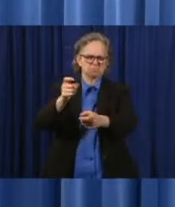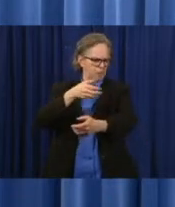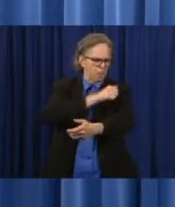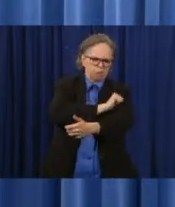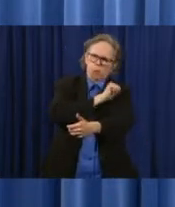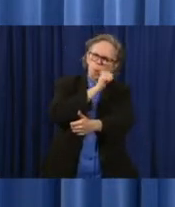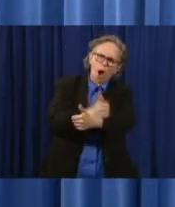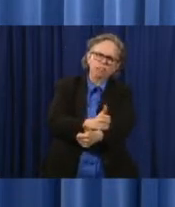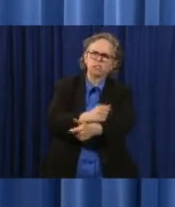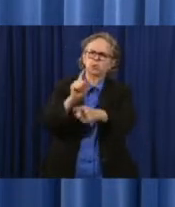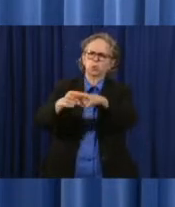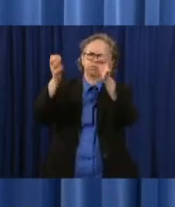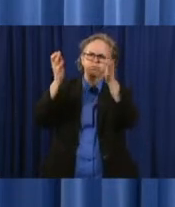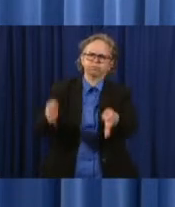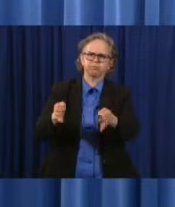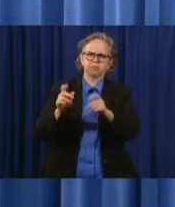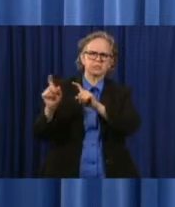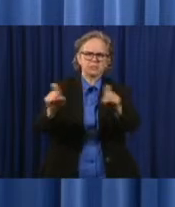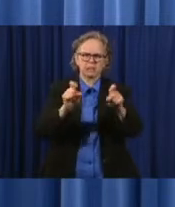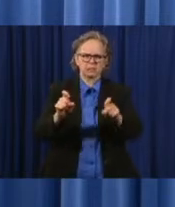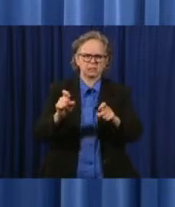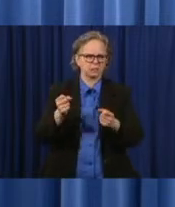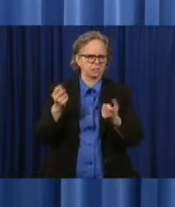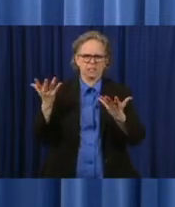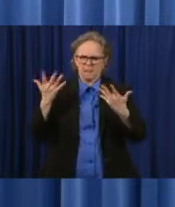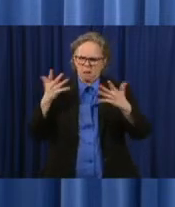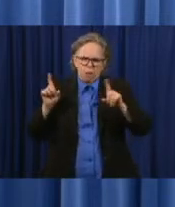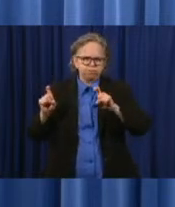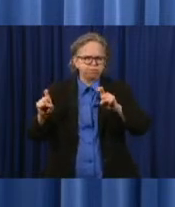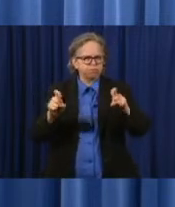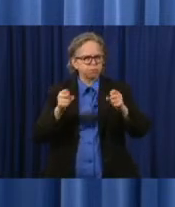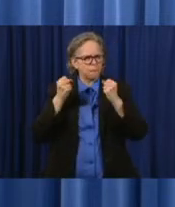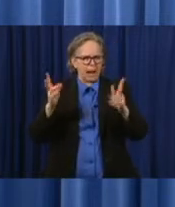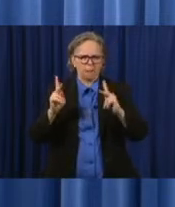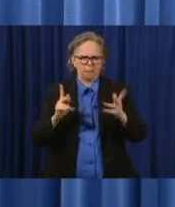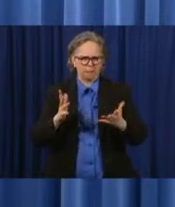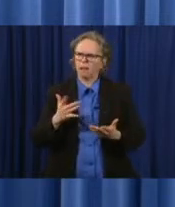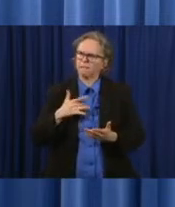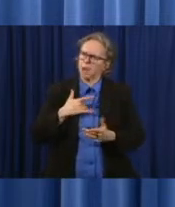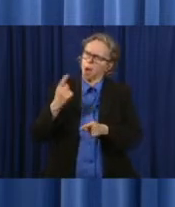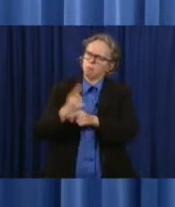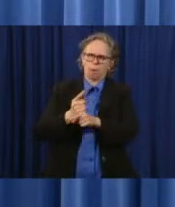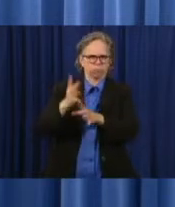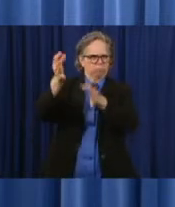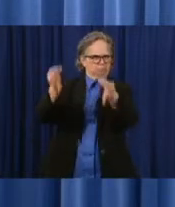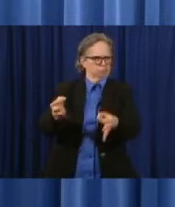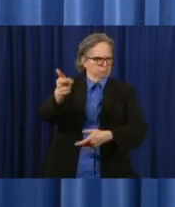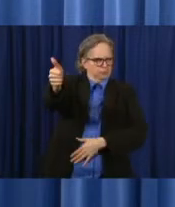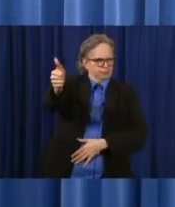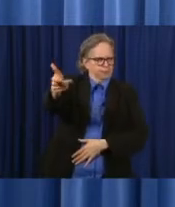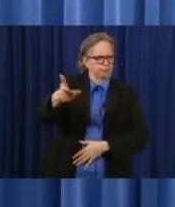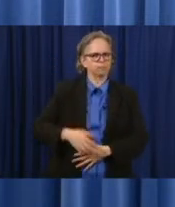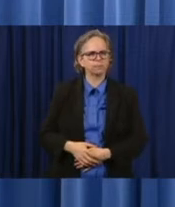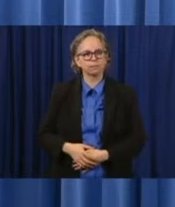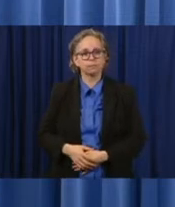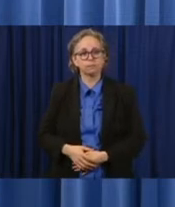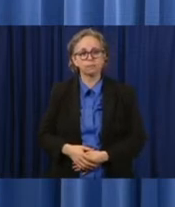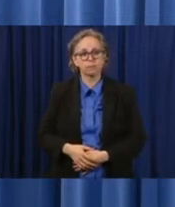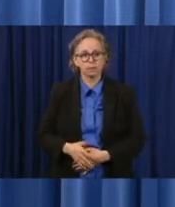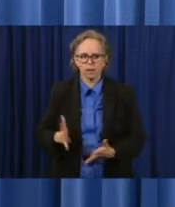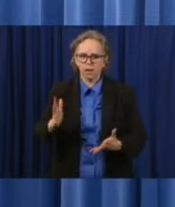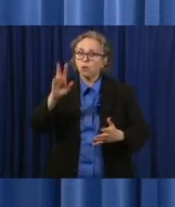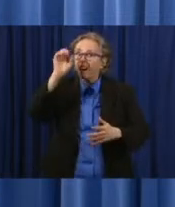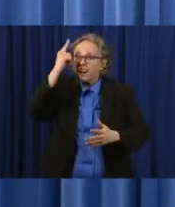think or makes a difference, and so it will be as aggressive testing